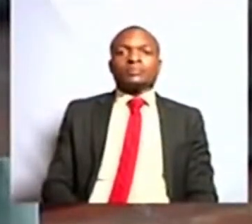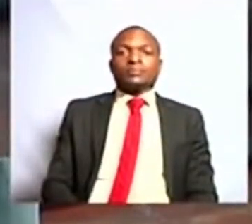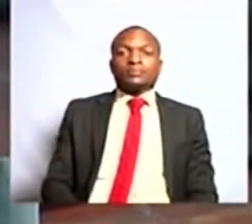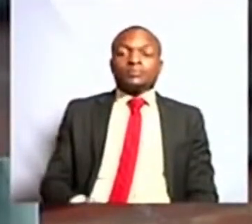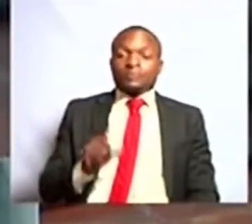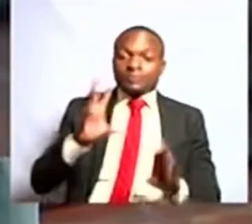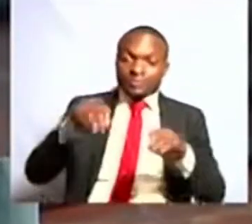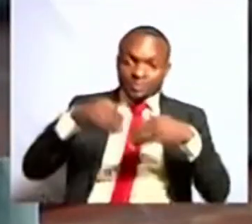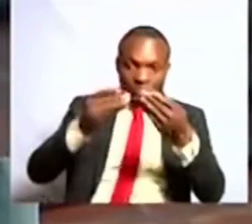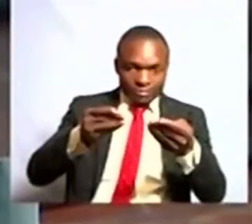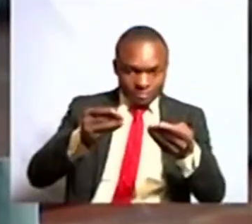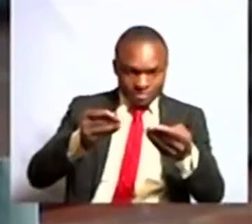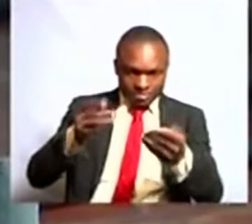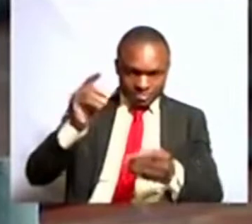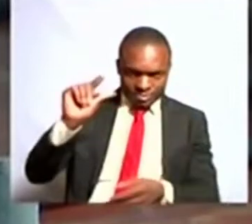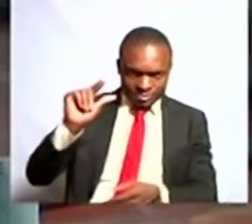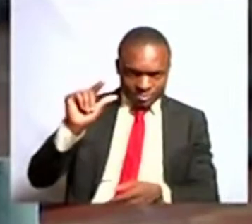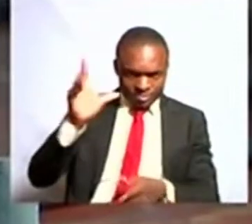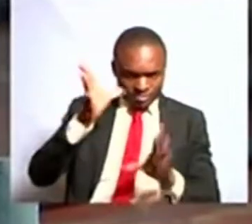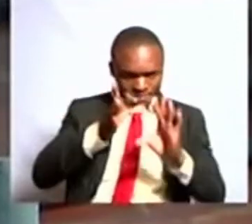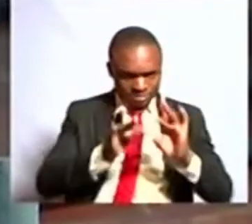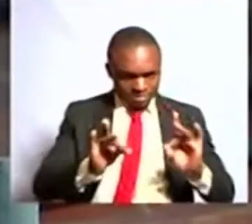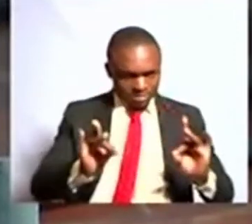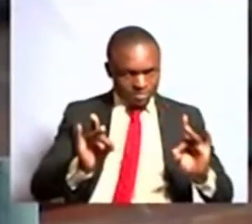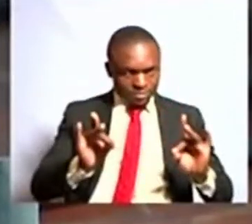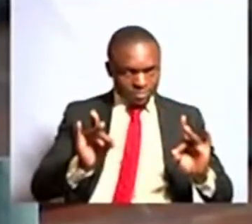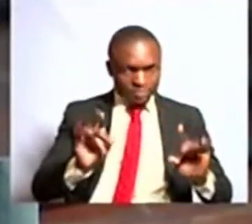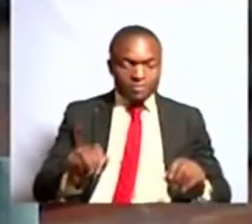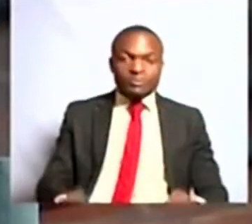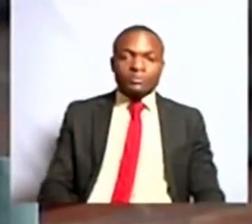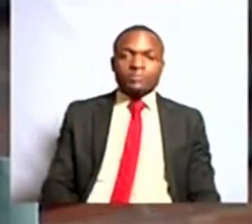I want to give a bit of background.